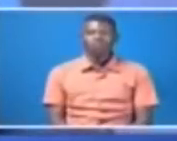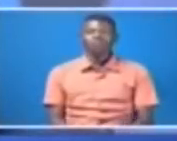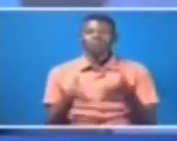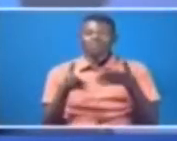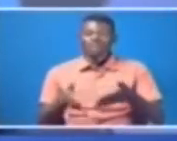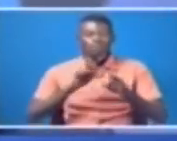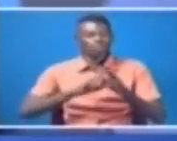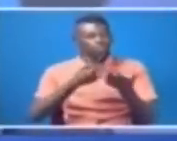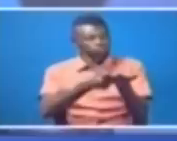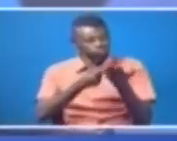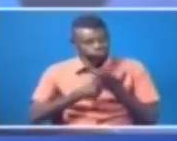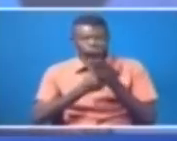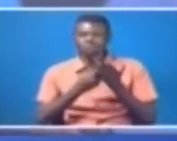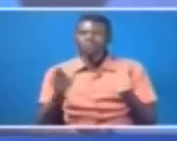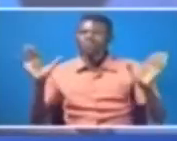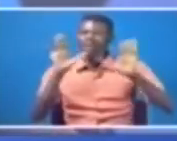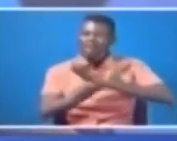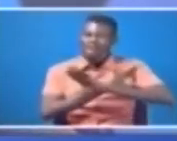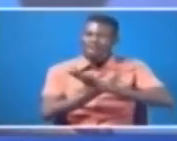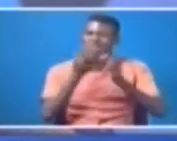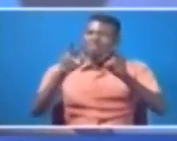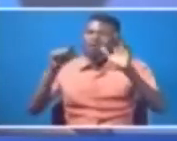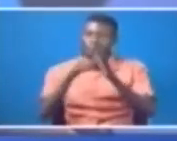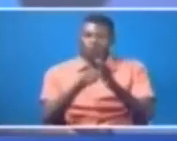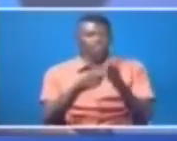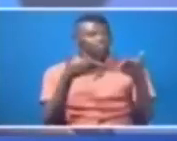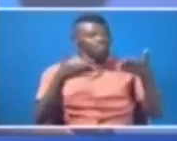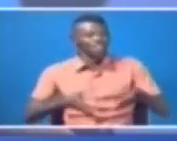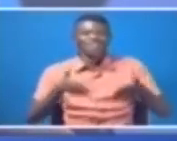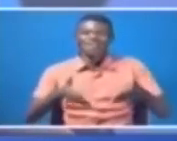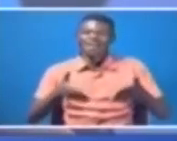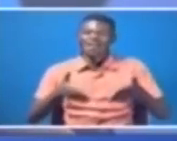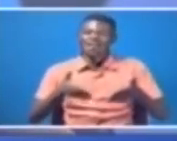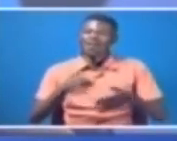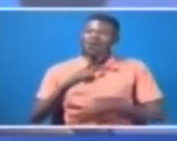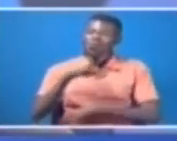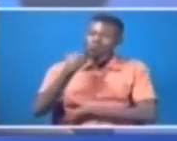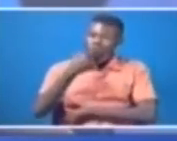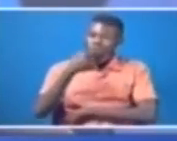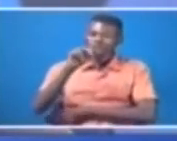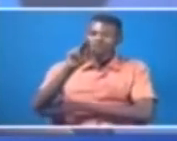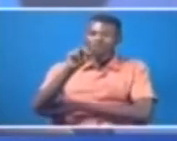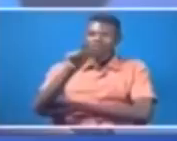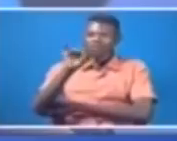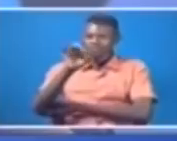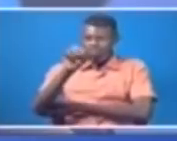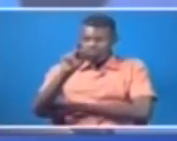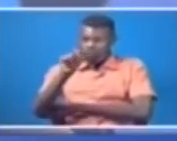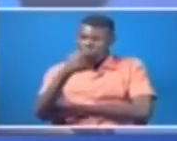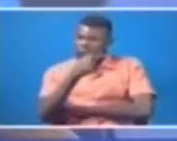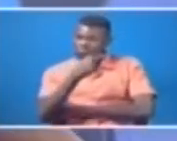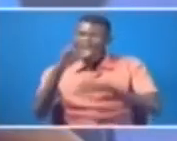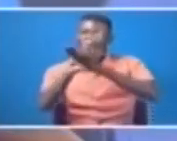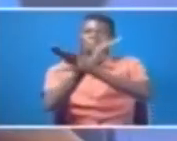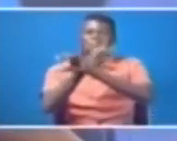It's time for our conversation this evening here on Checkpoint. To have with me in studio, as I mentioned earlier, Nzioka Waita. He's the president's chief